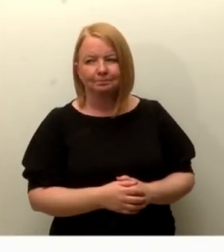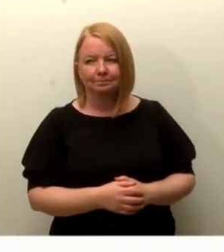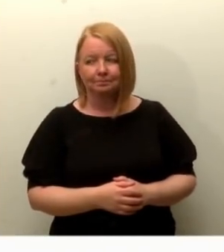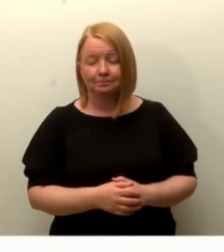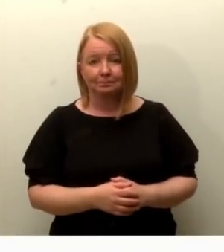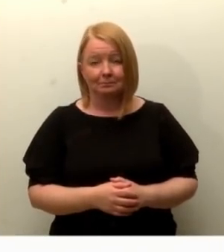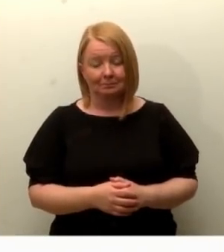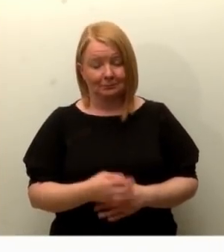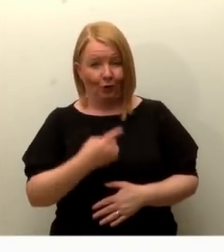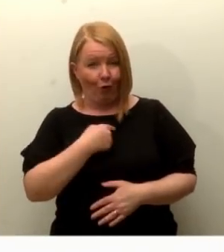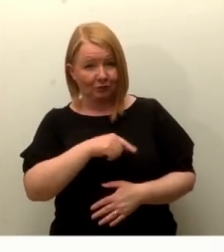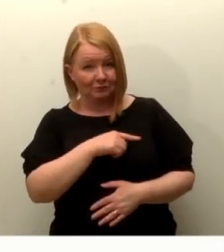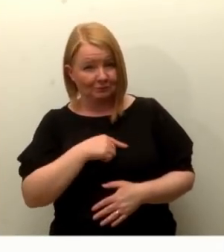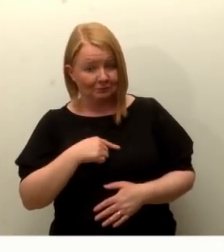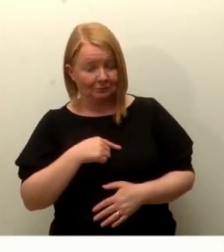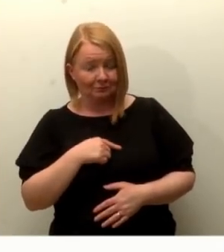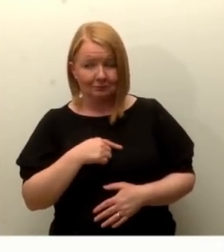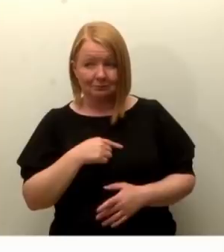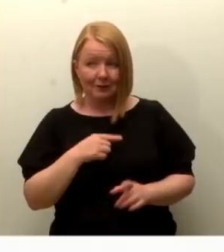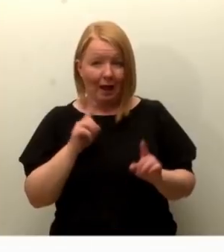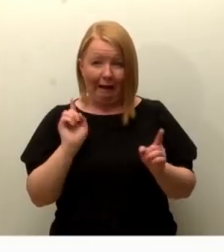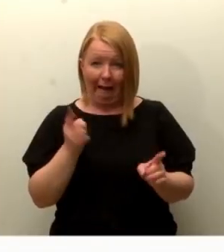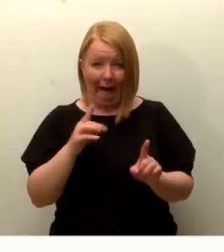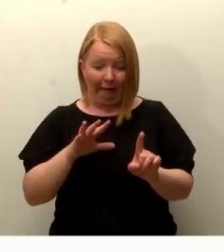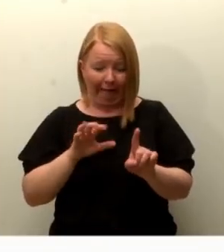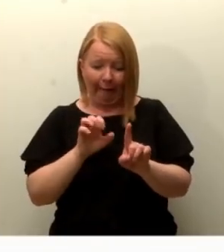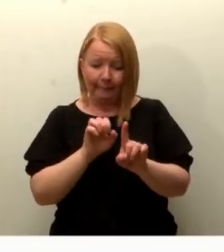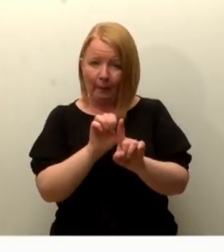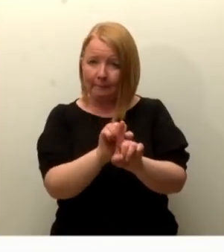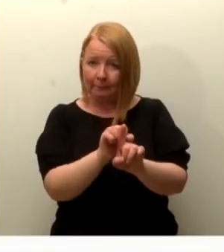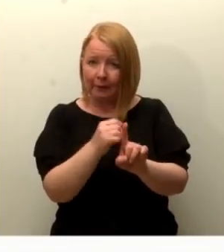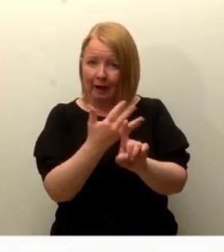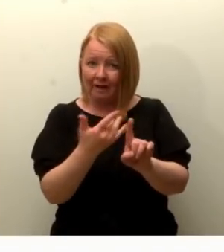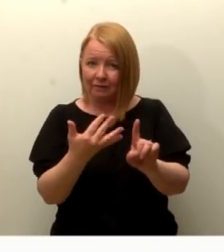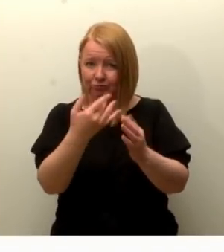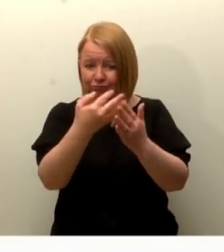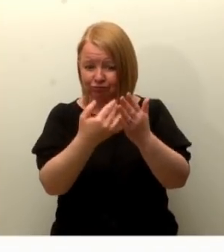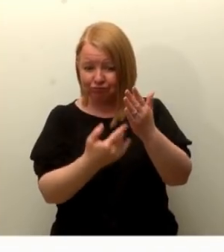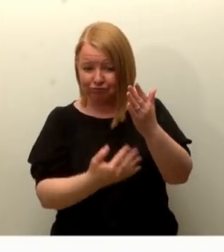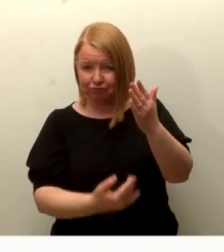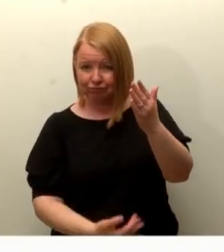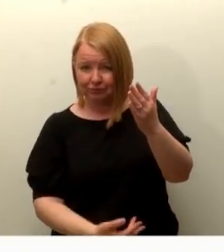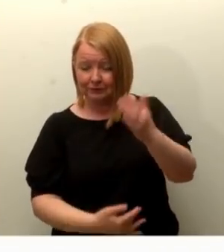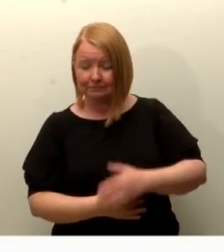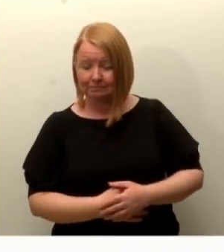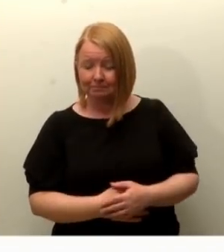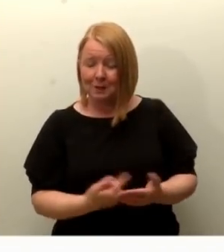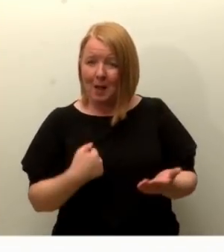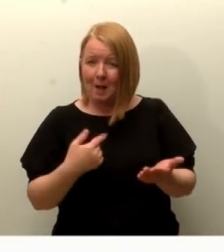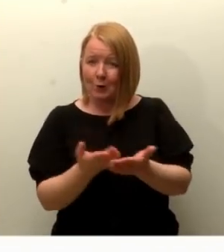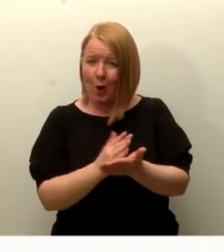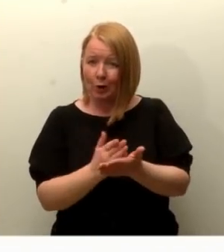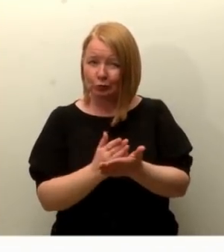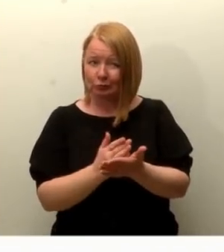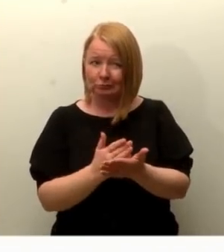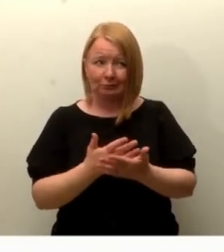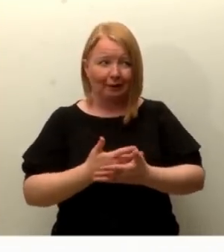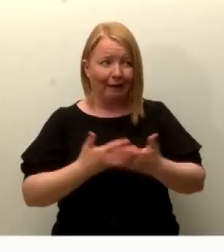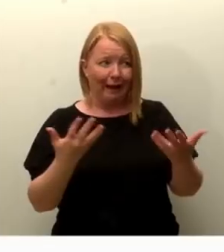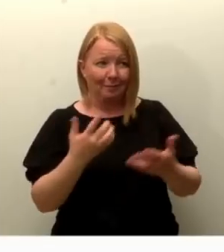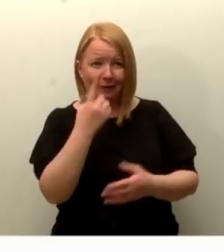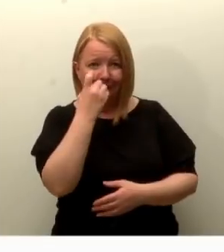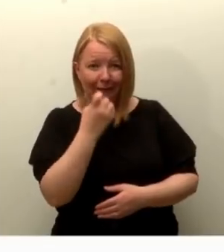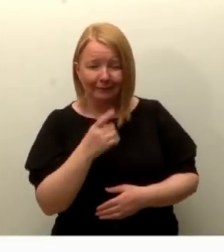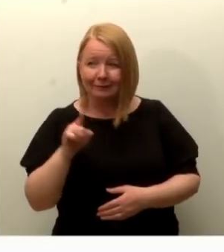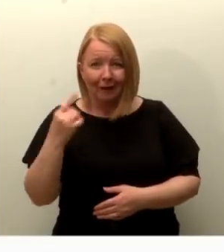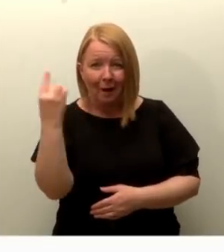all honesty, I cannot keep up with Parag's many achievements. I am not sure anyone can either,